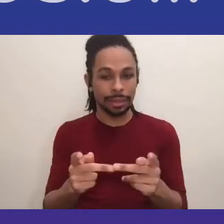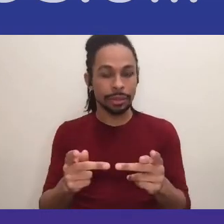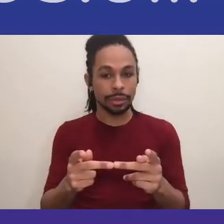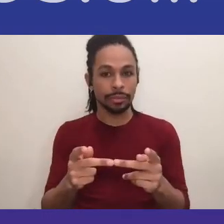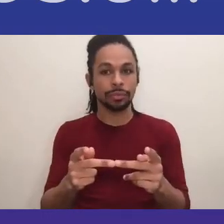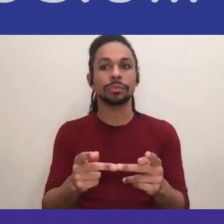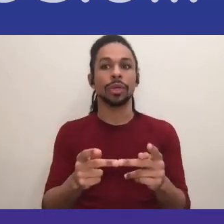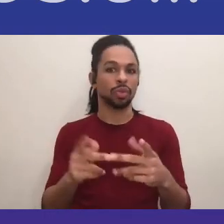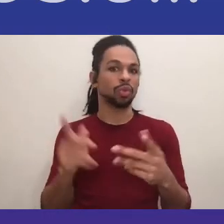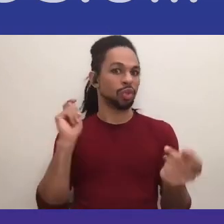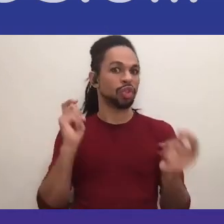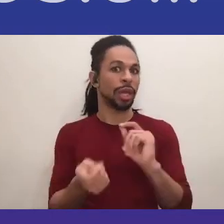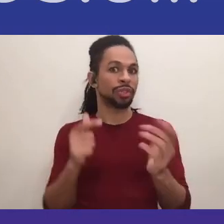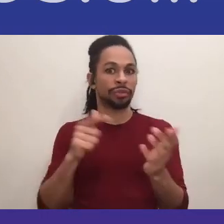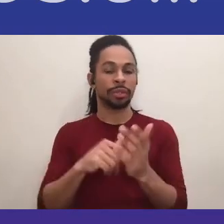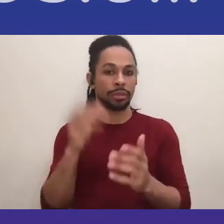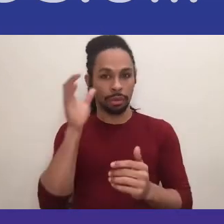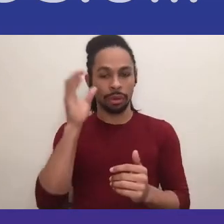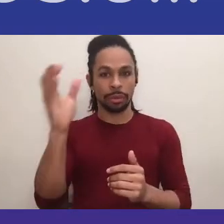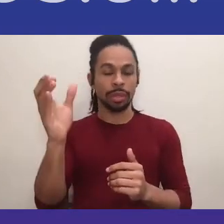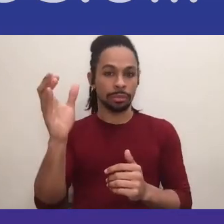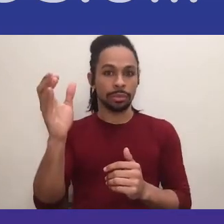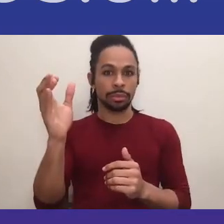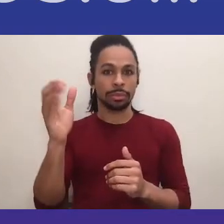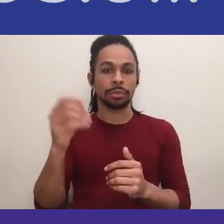this concept, because to